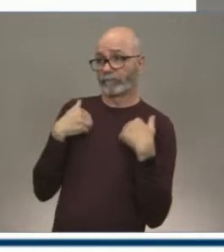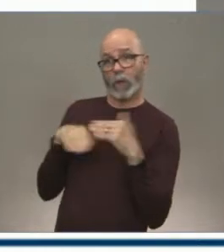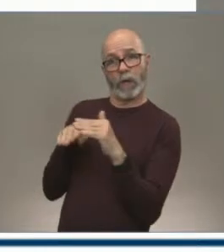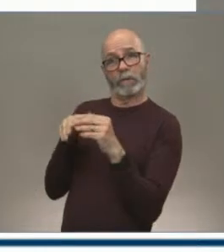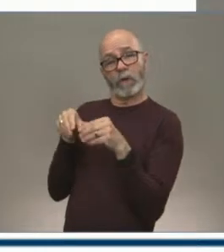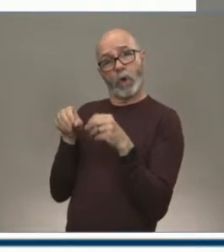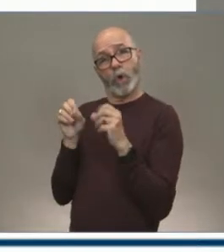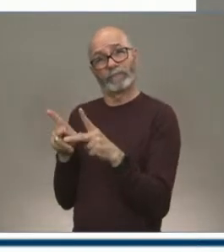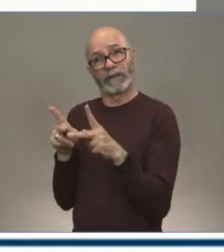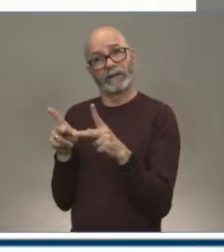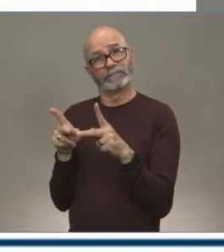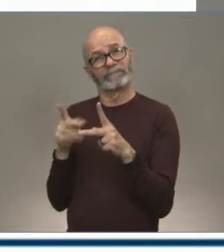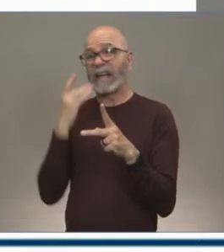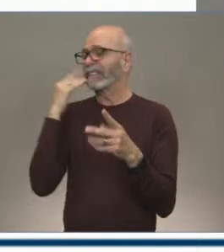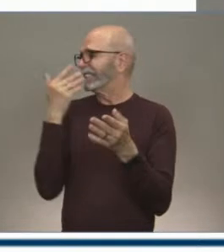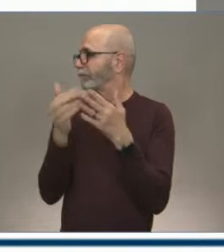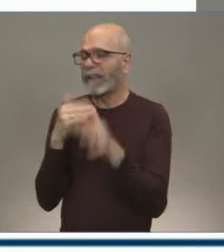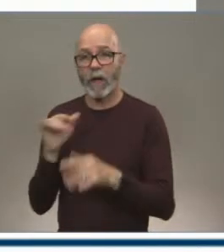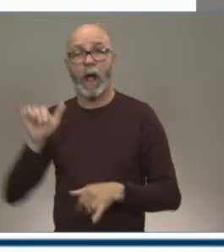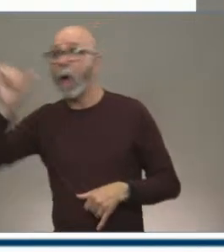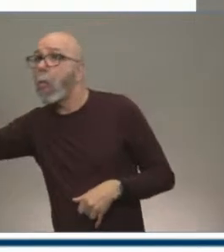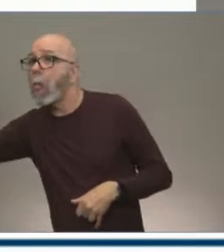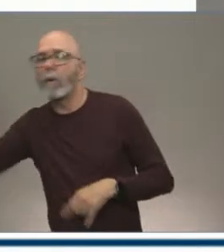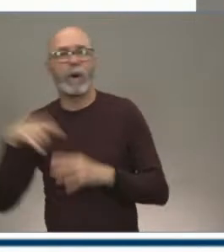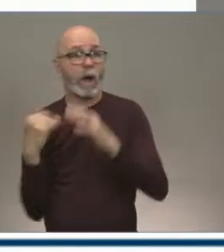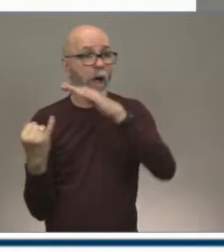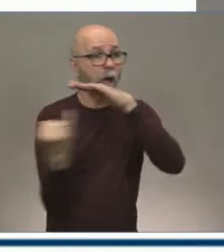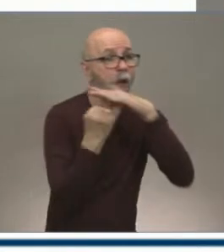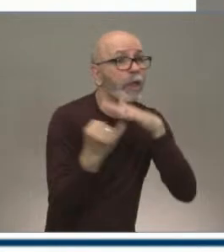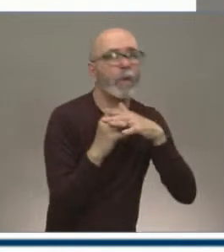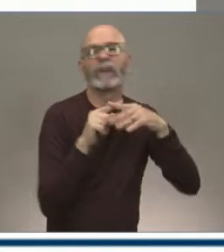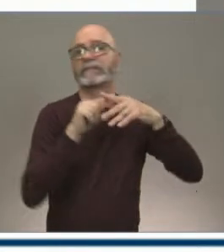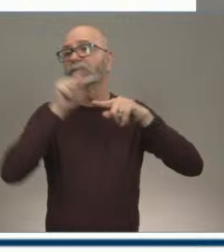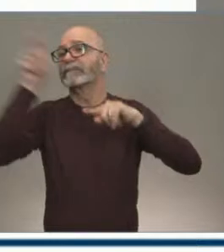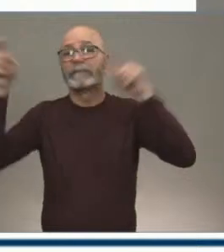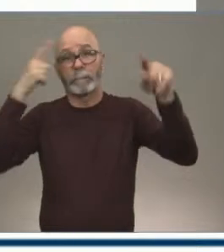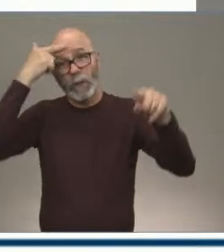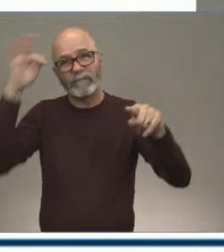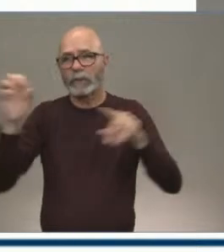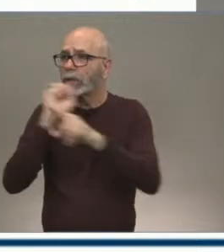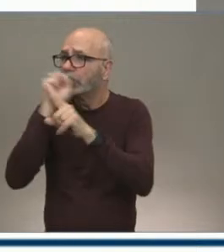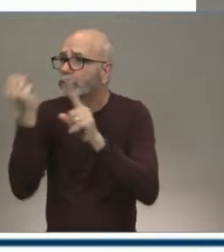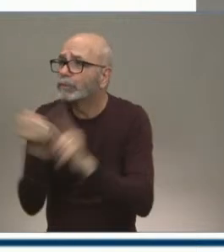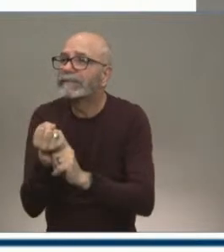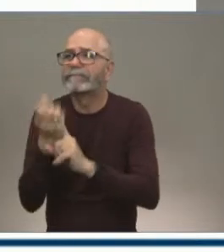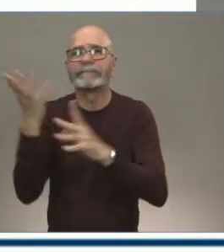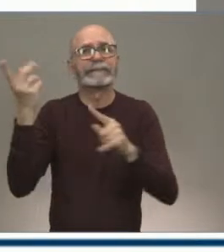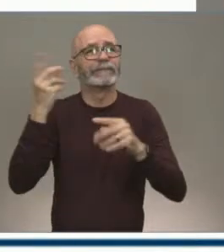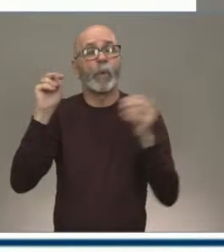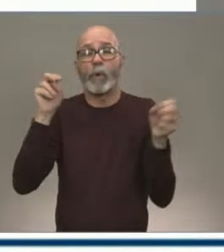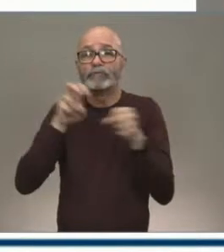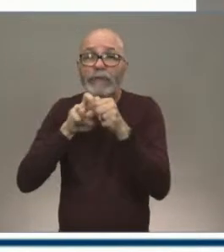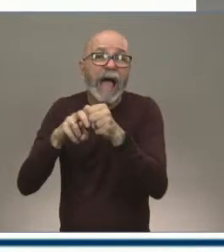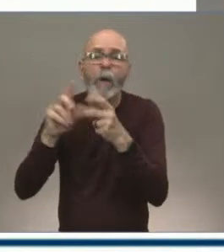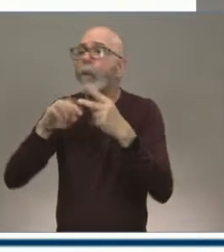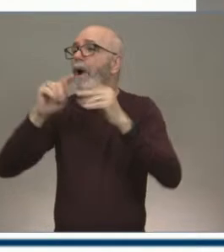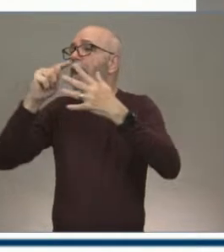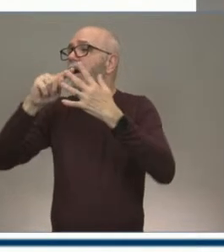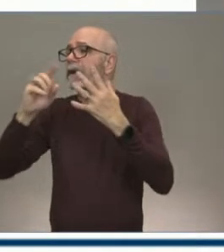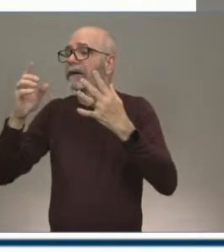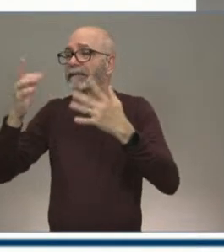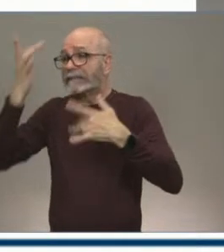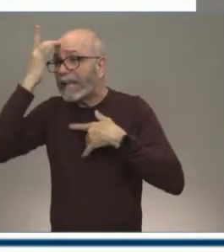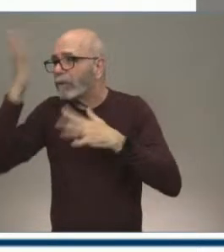very isolated area or they may be isolated because of their circumstances in their home. So we're cognizant of